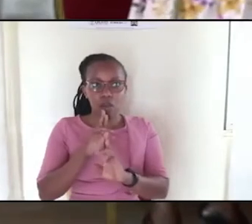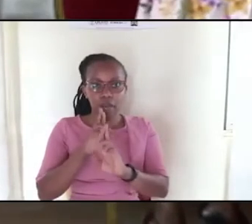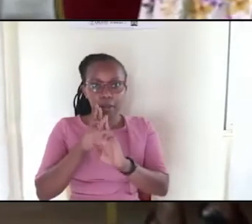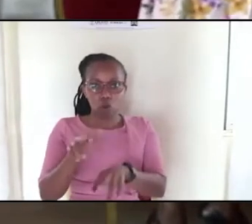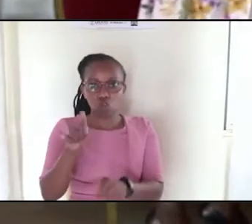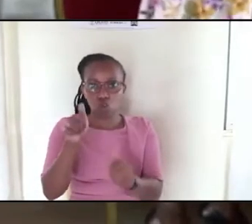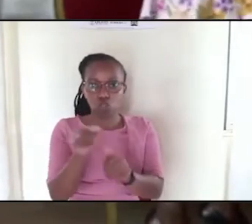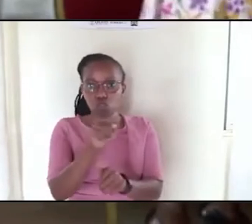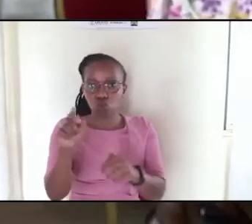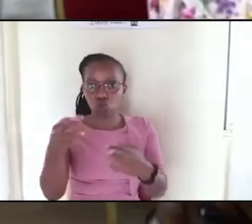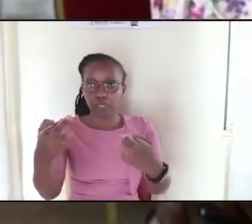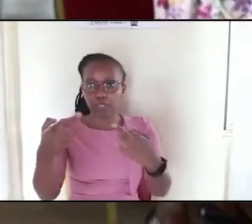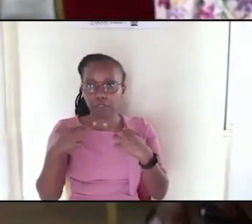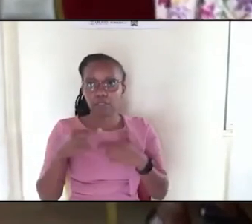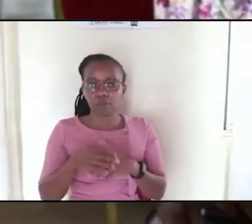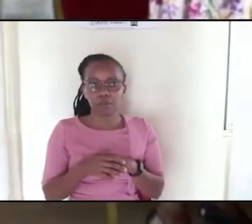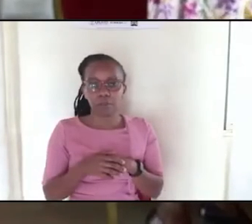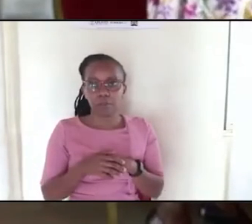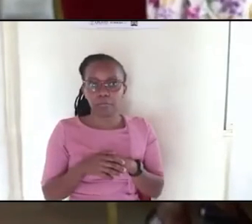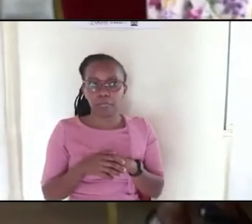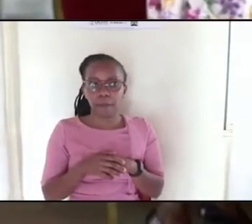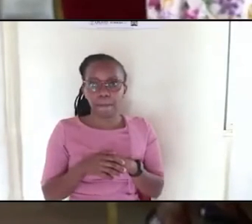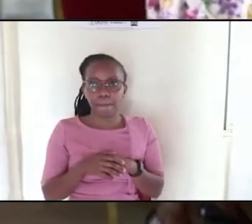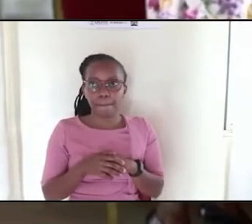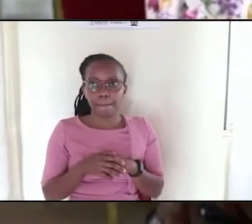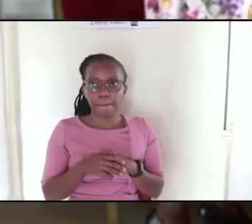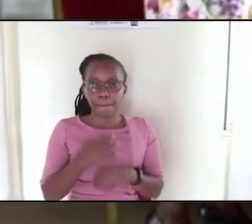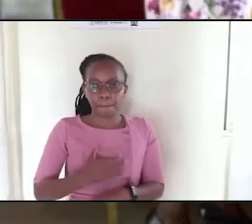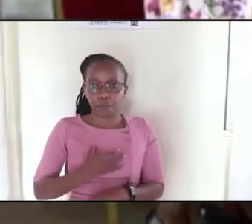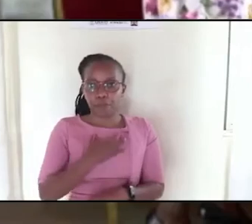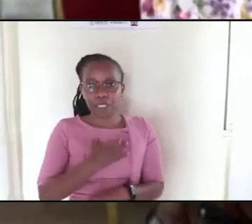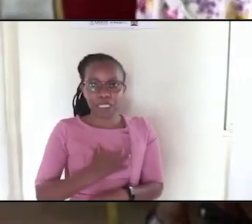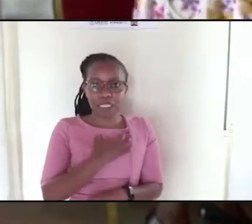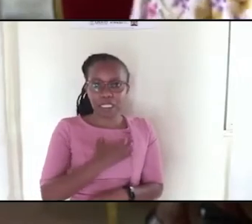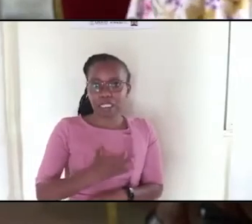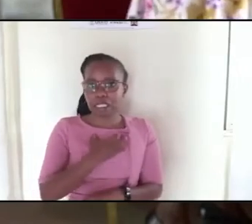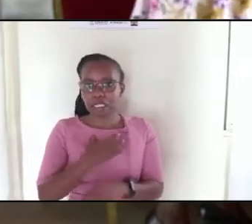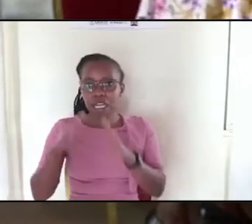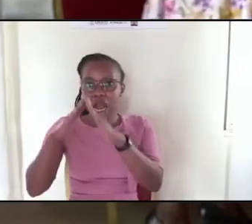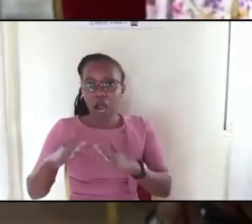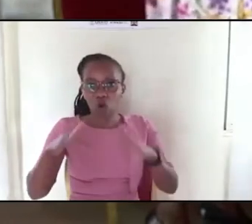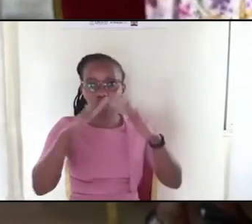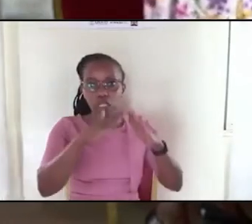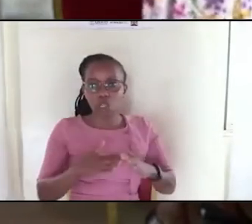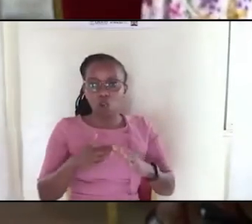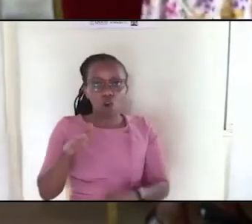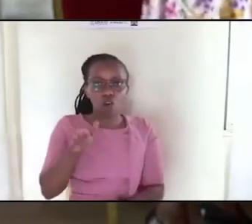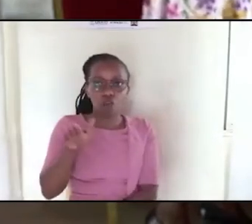report that you've received here is as a result of visiting homesteads of